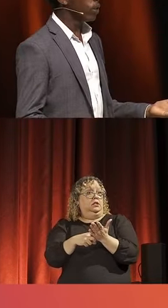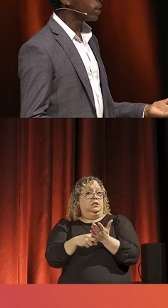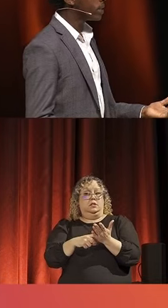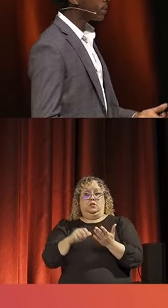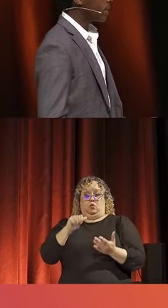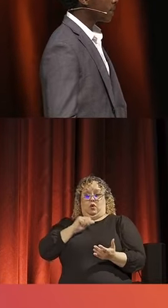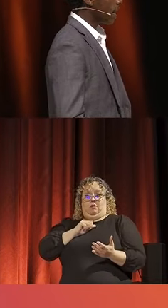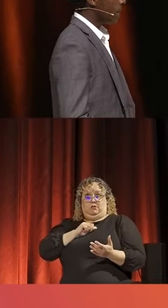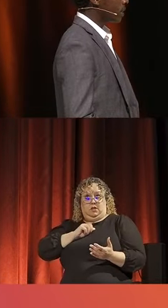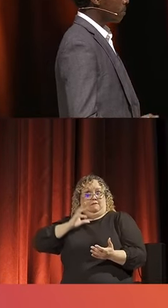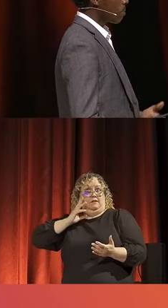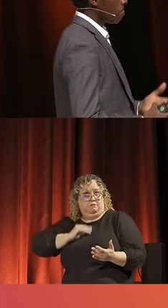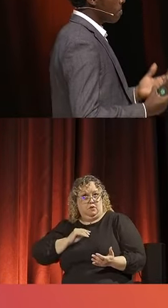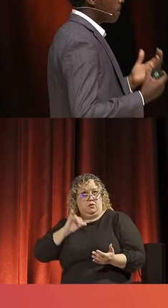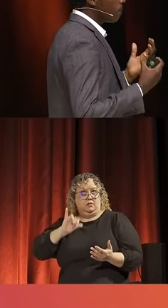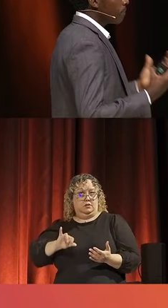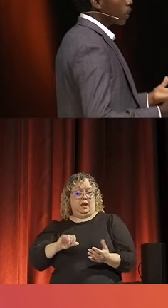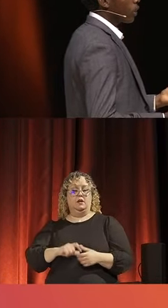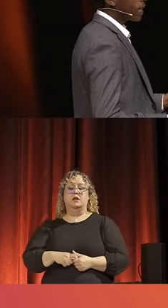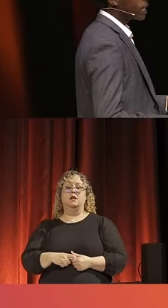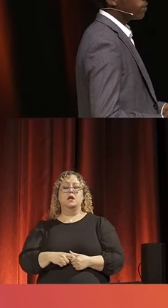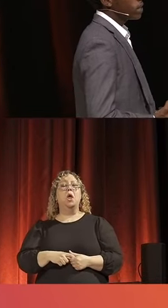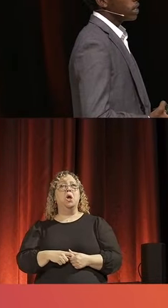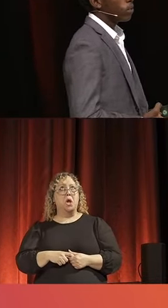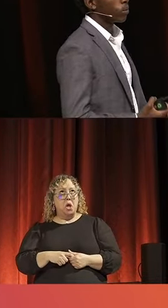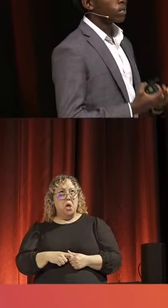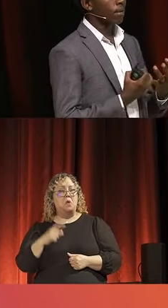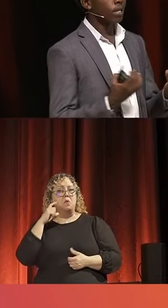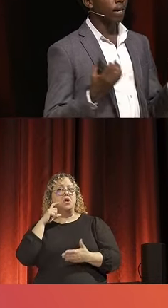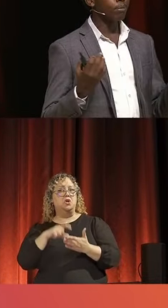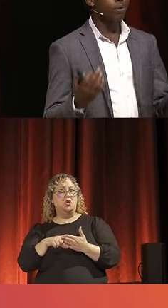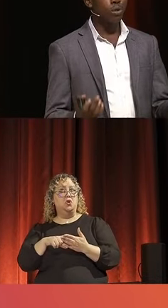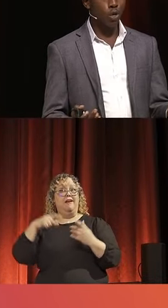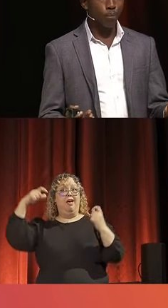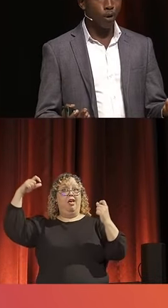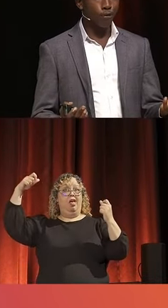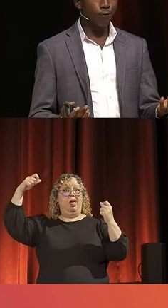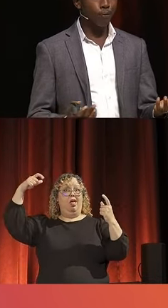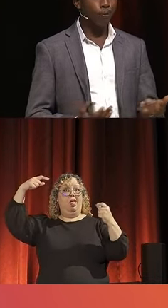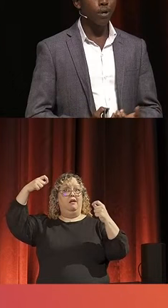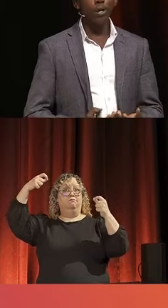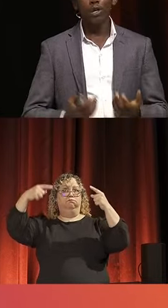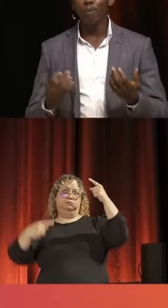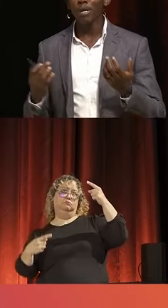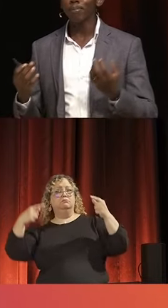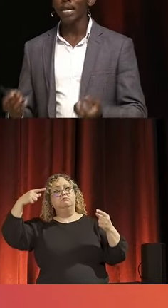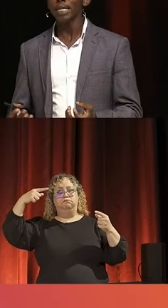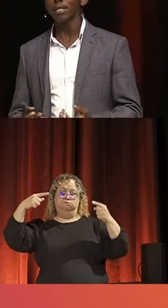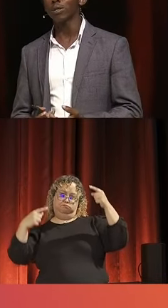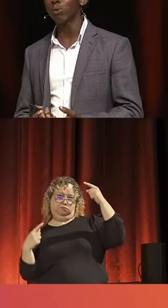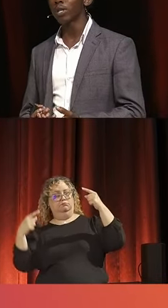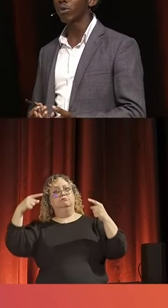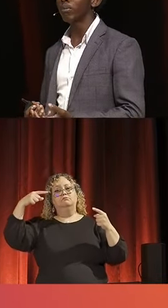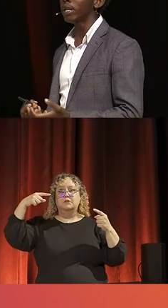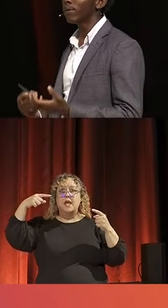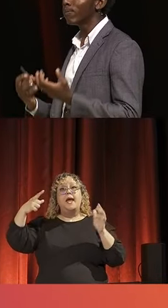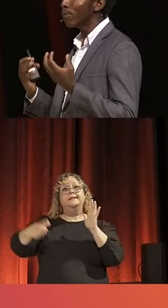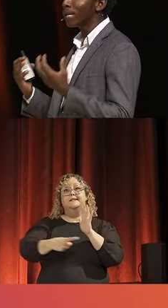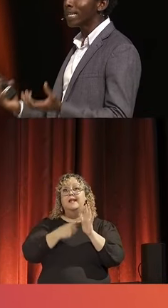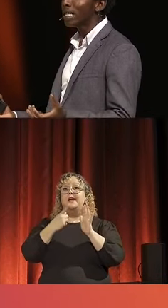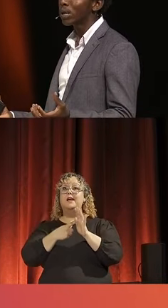What we noticed is that connectivity would sometimes drop off. There would be places where there would